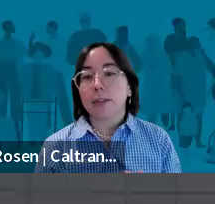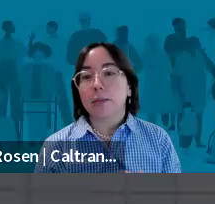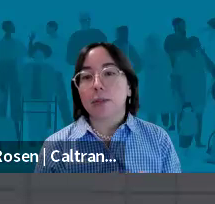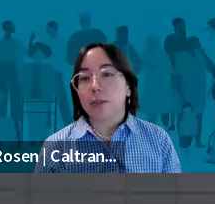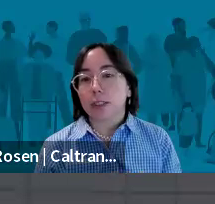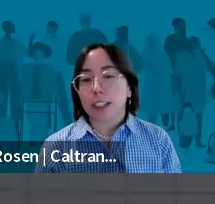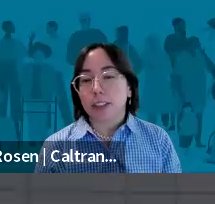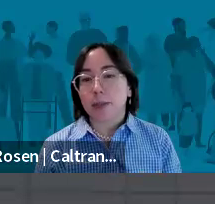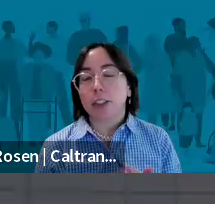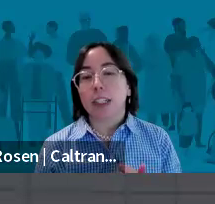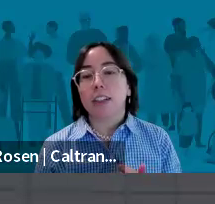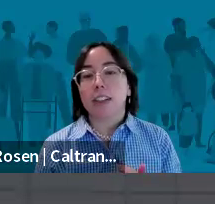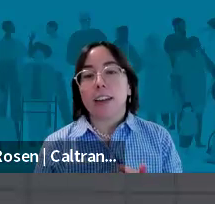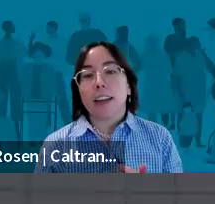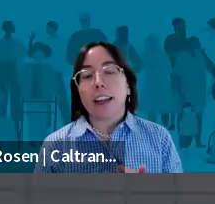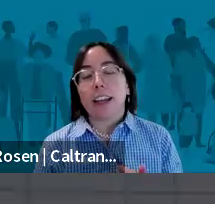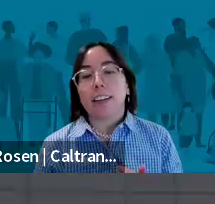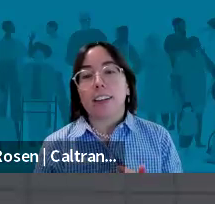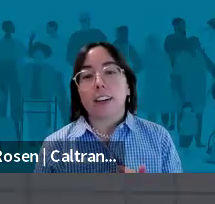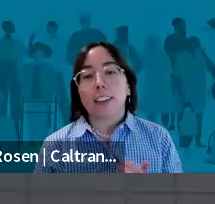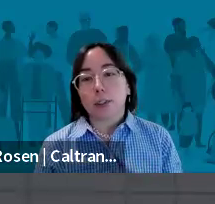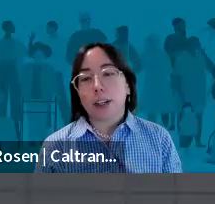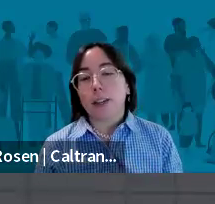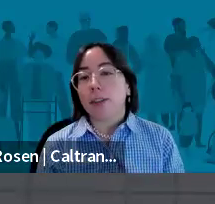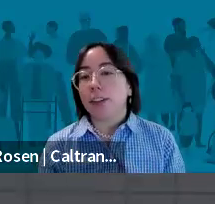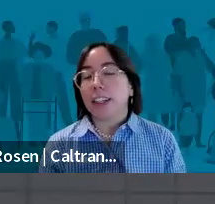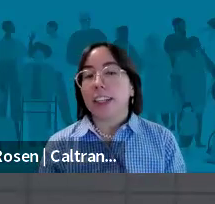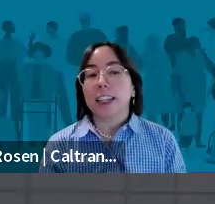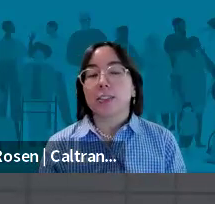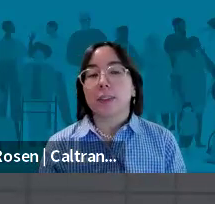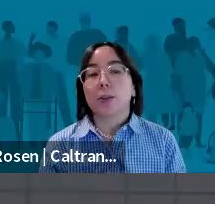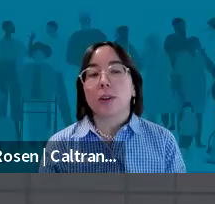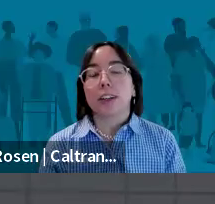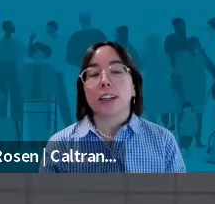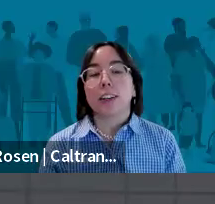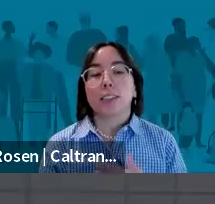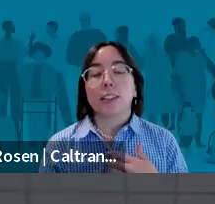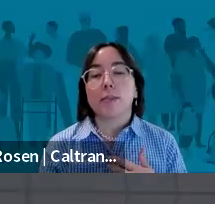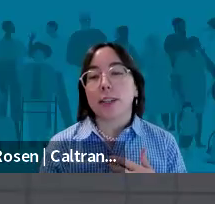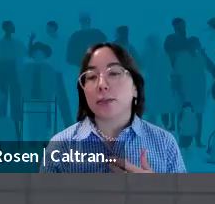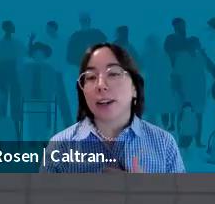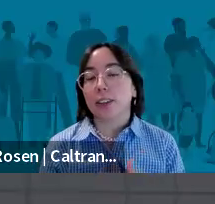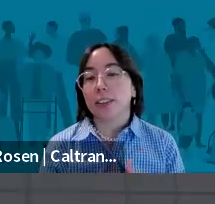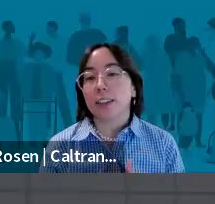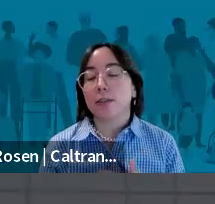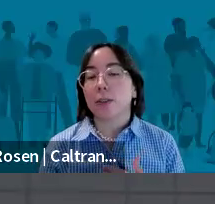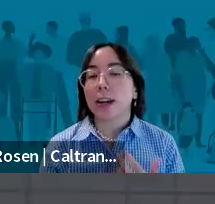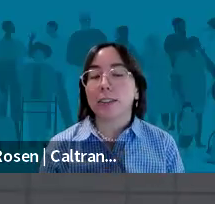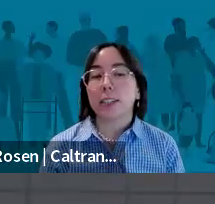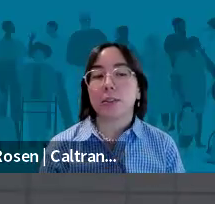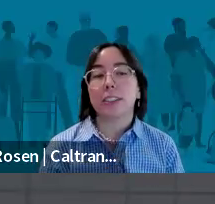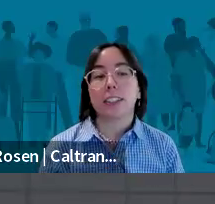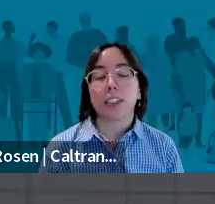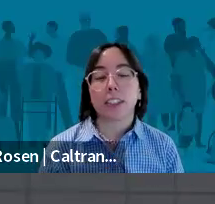Caltrans engagement portal, which I just mentioned, and our district community engagement coordinators meet regularly